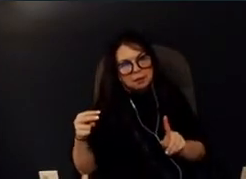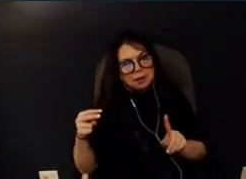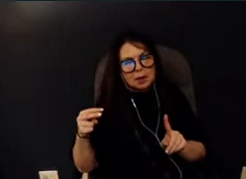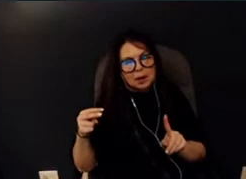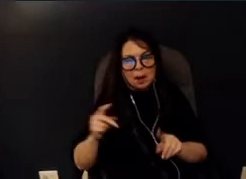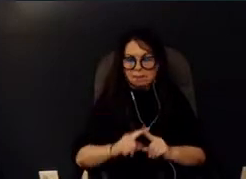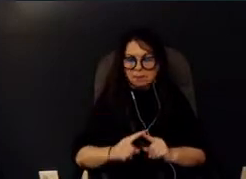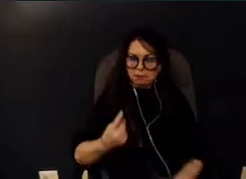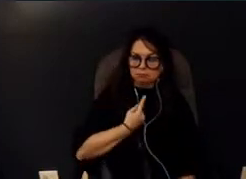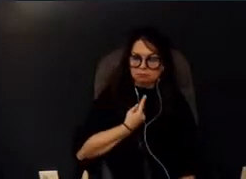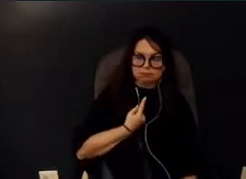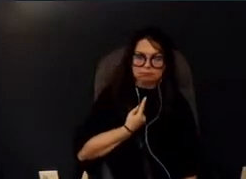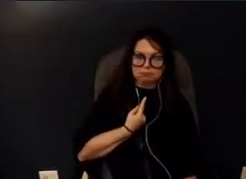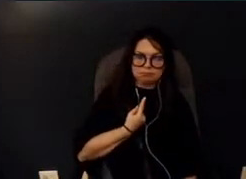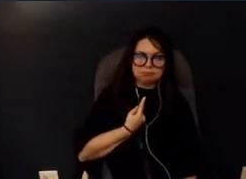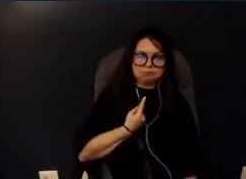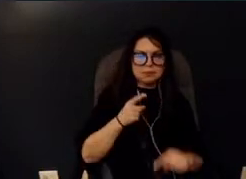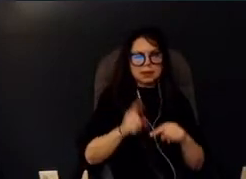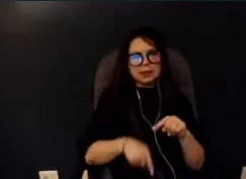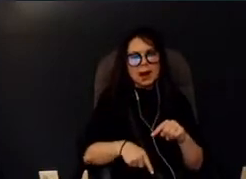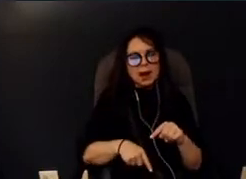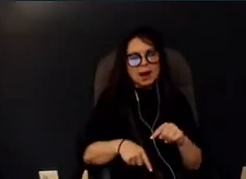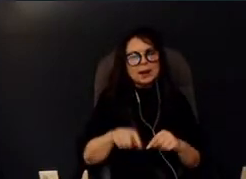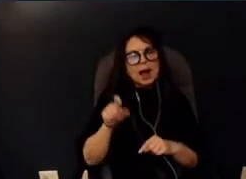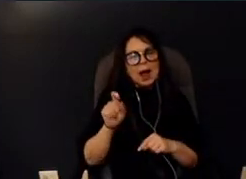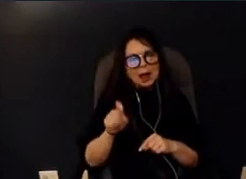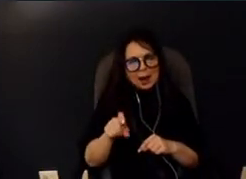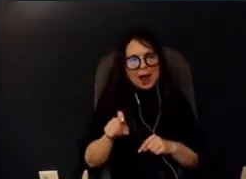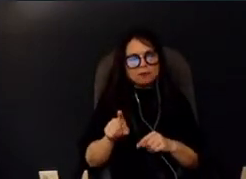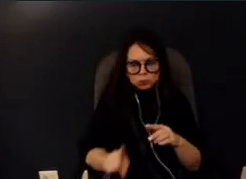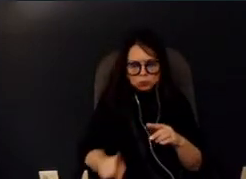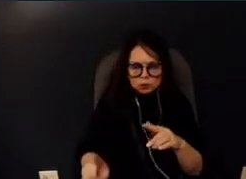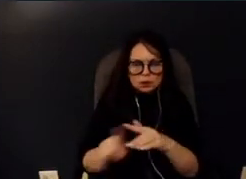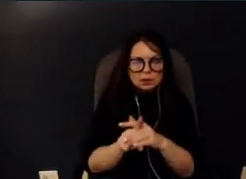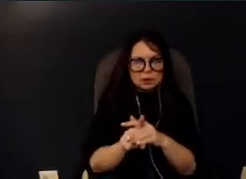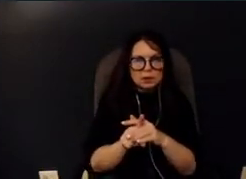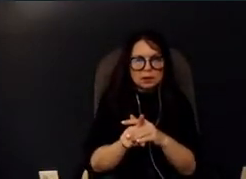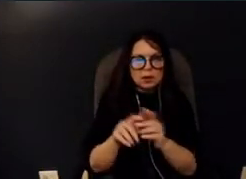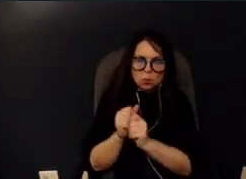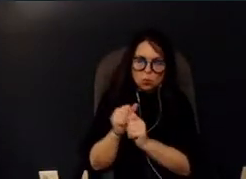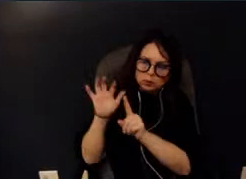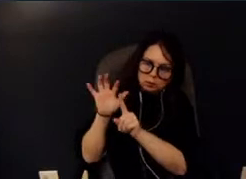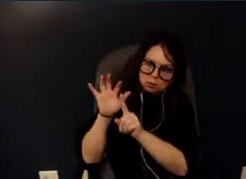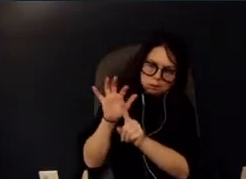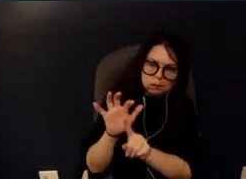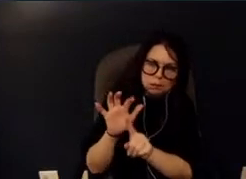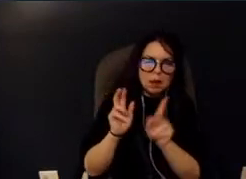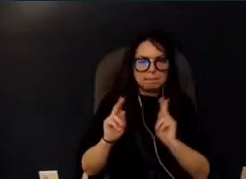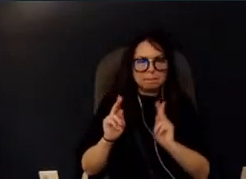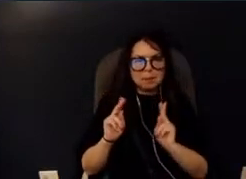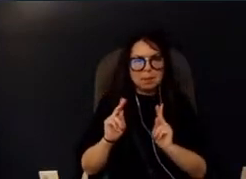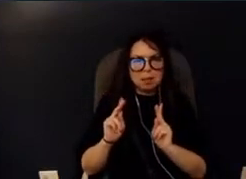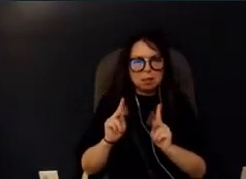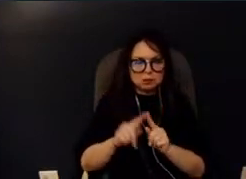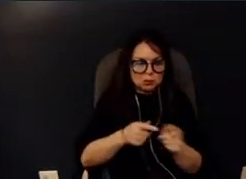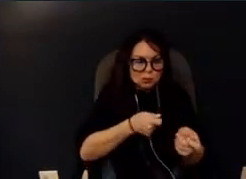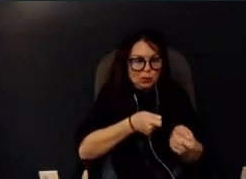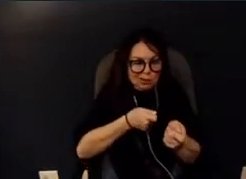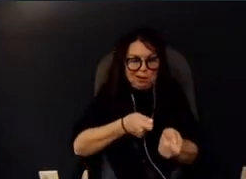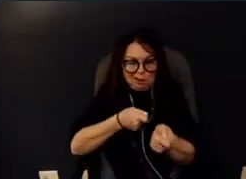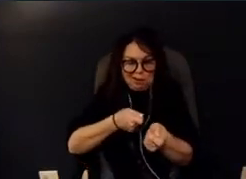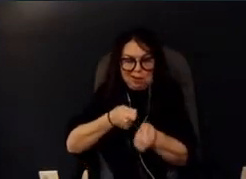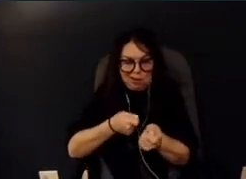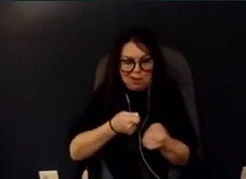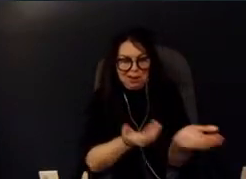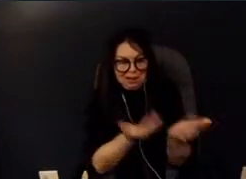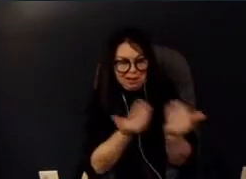will have to come with a lot of people, and getting all those people there will be a lot of work. And I'm waiting to see